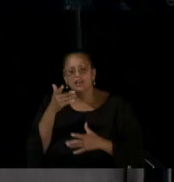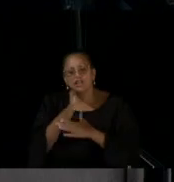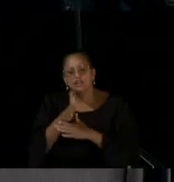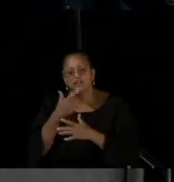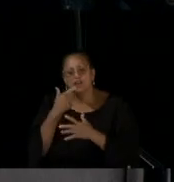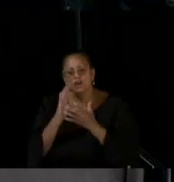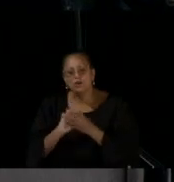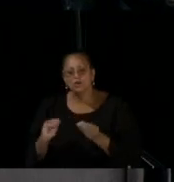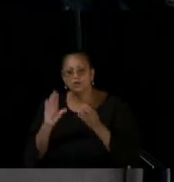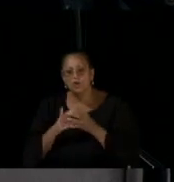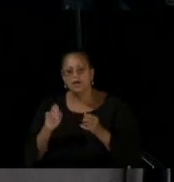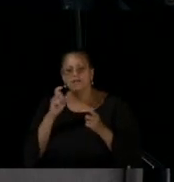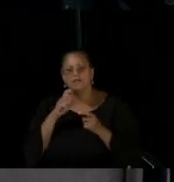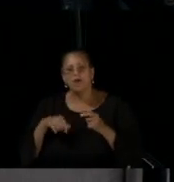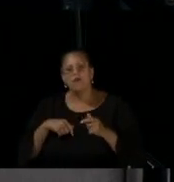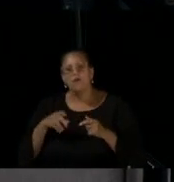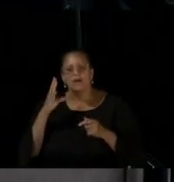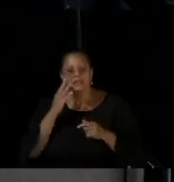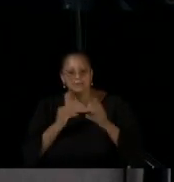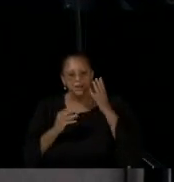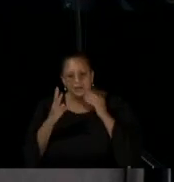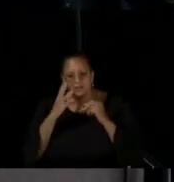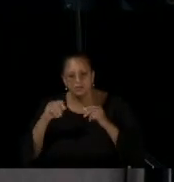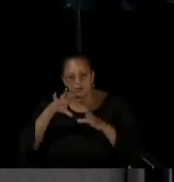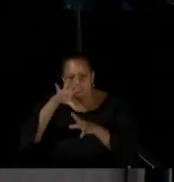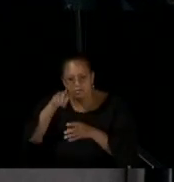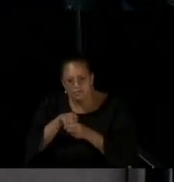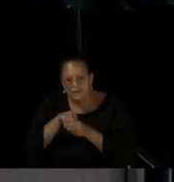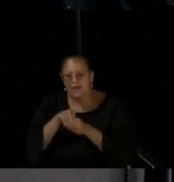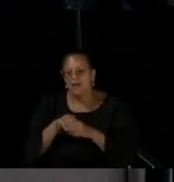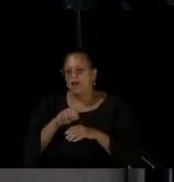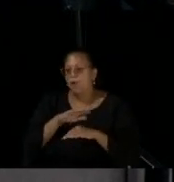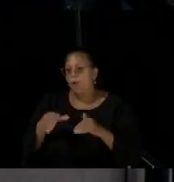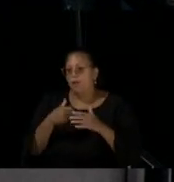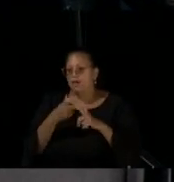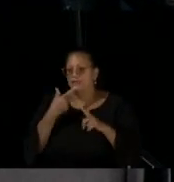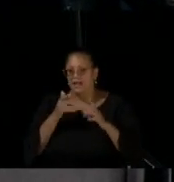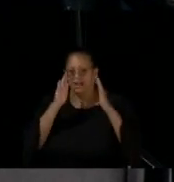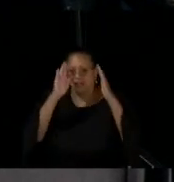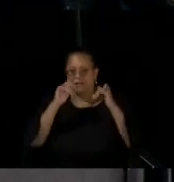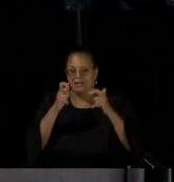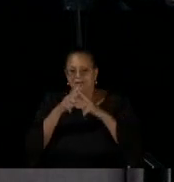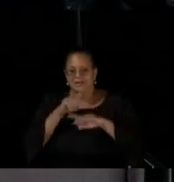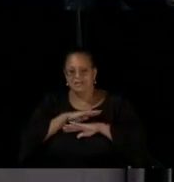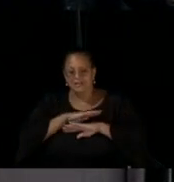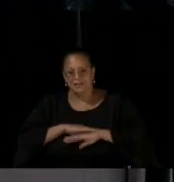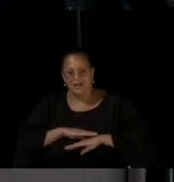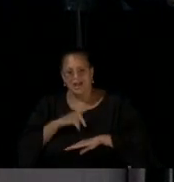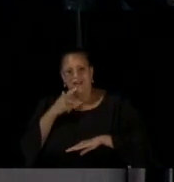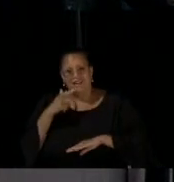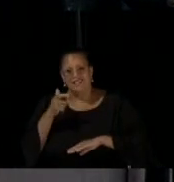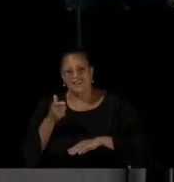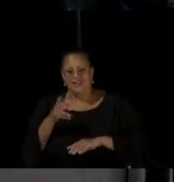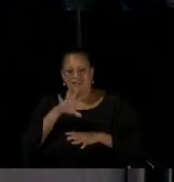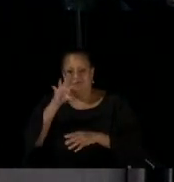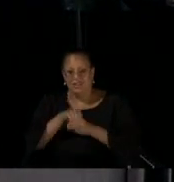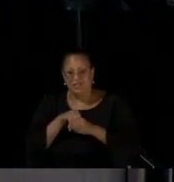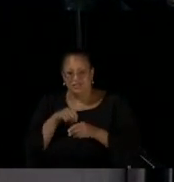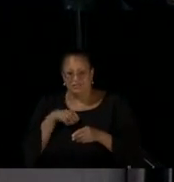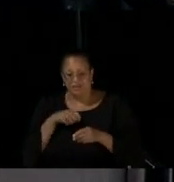your collective high school experience with all of the expectations met and deferred that it